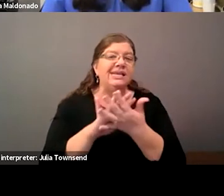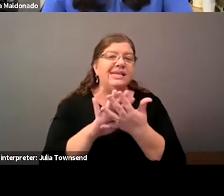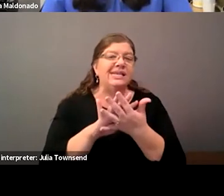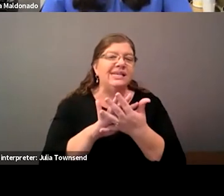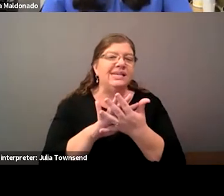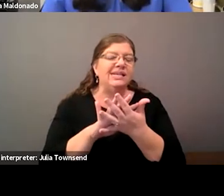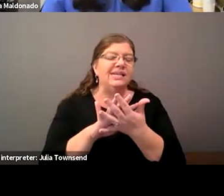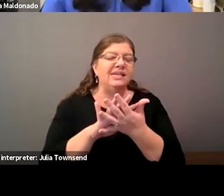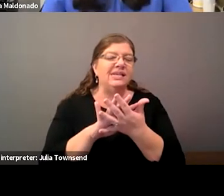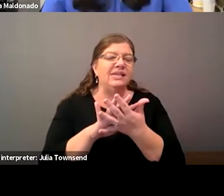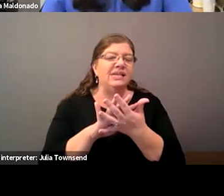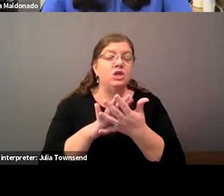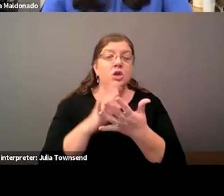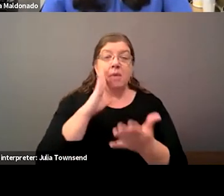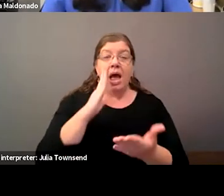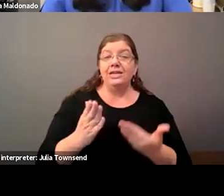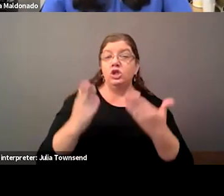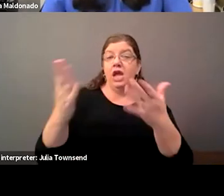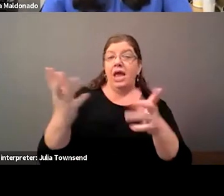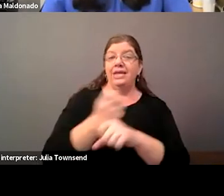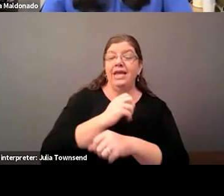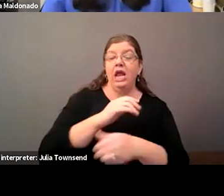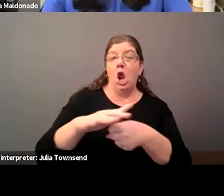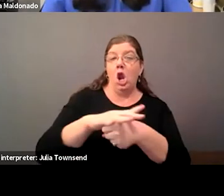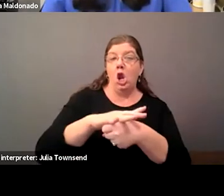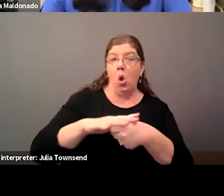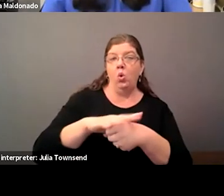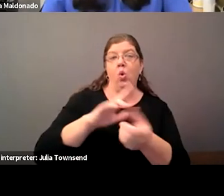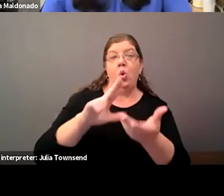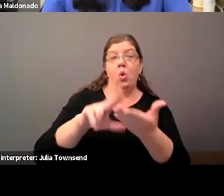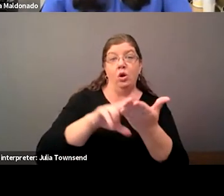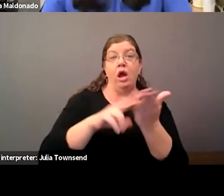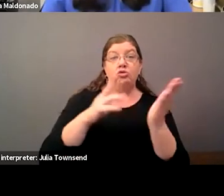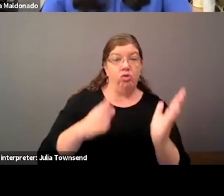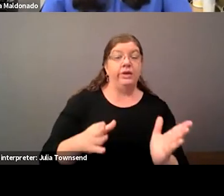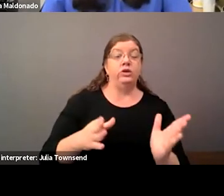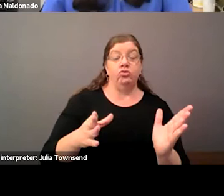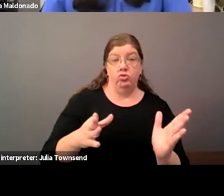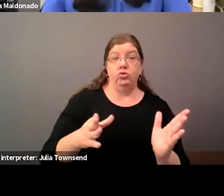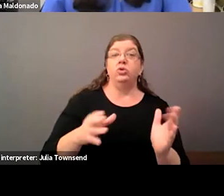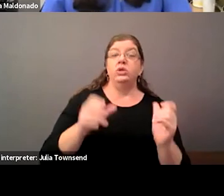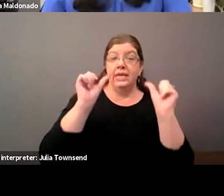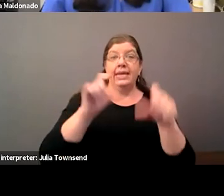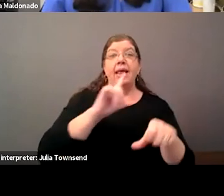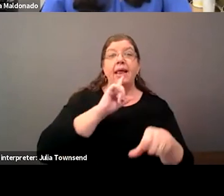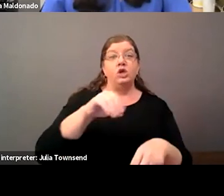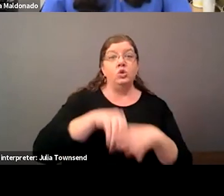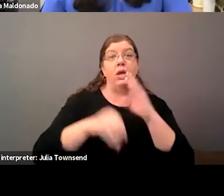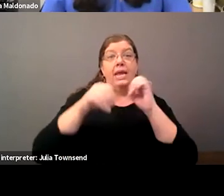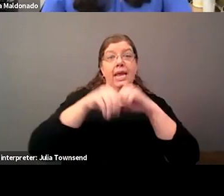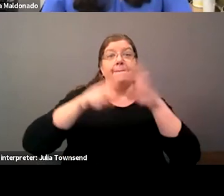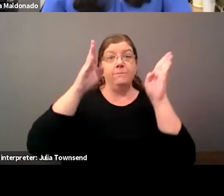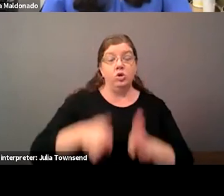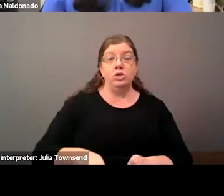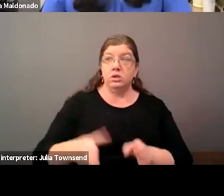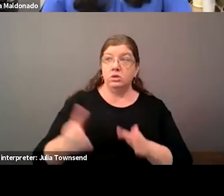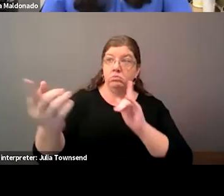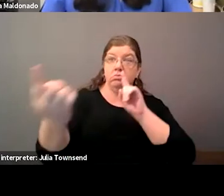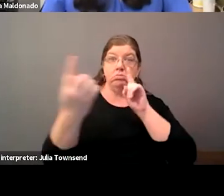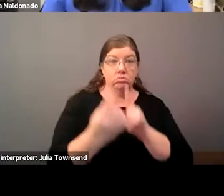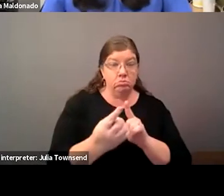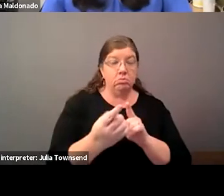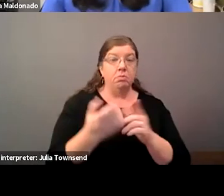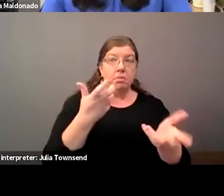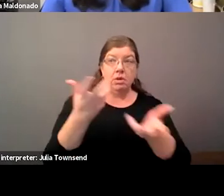my suggestion is get a local contractor because then um they can actually do it in person and they can perhaps